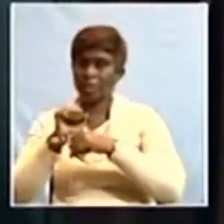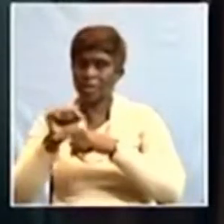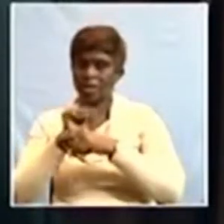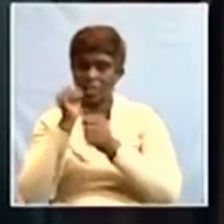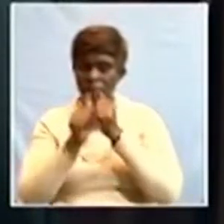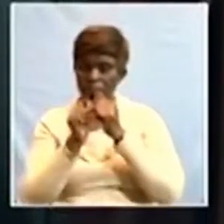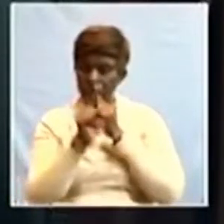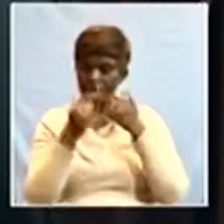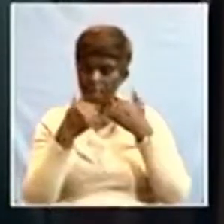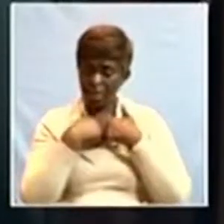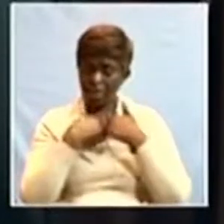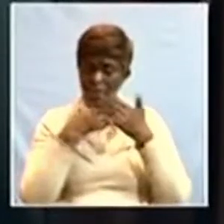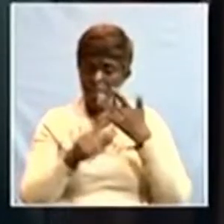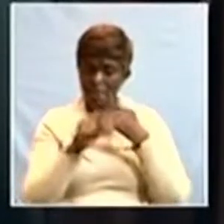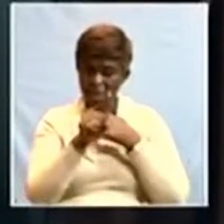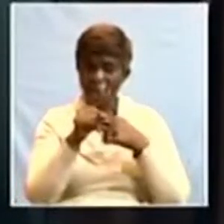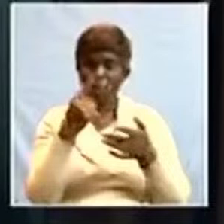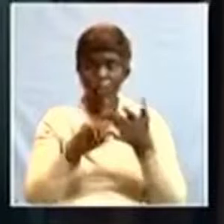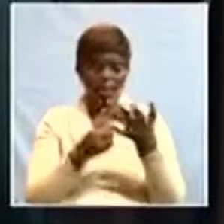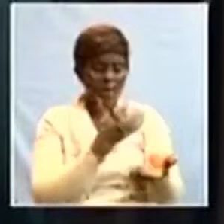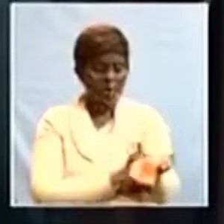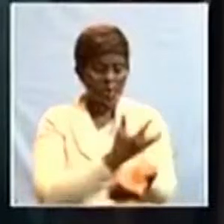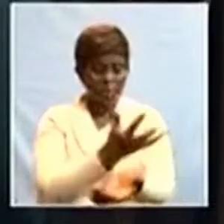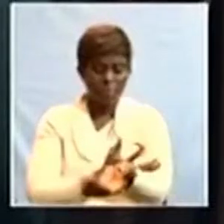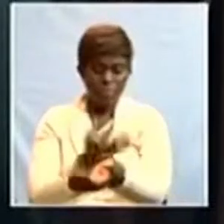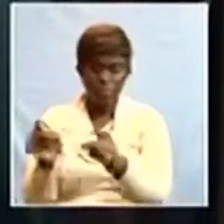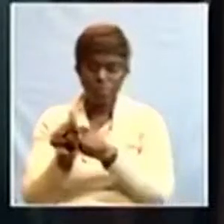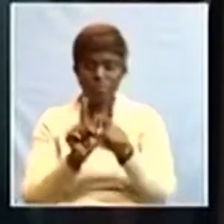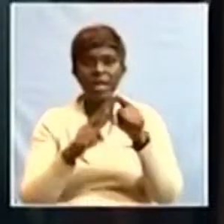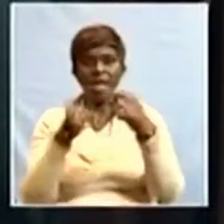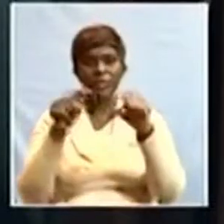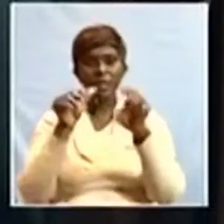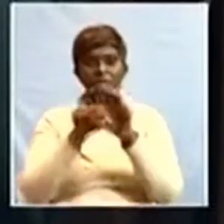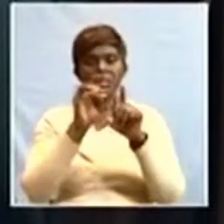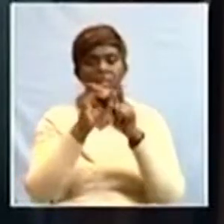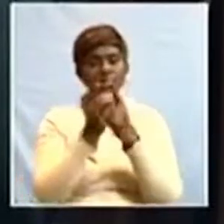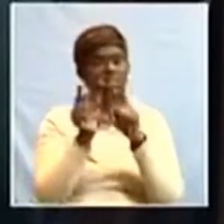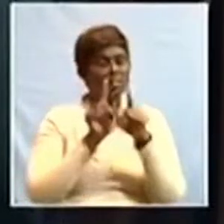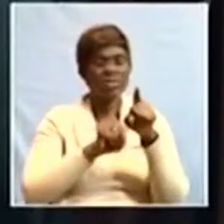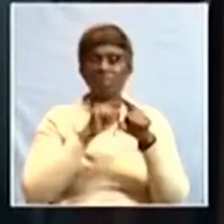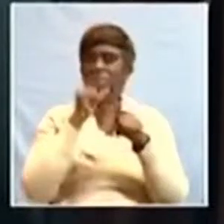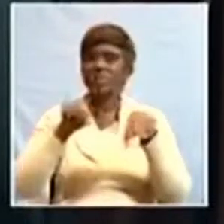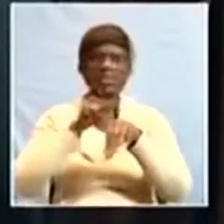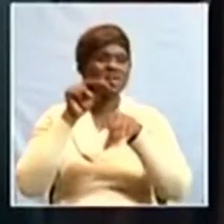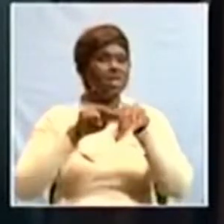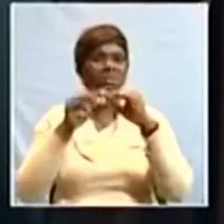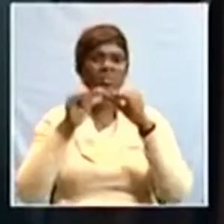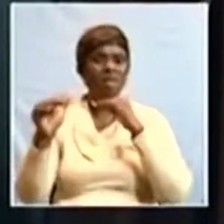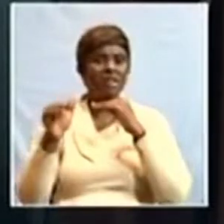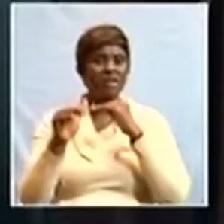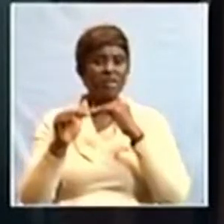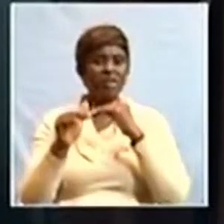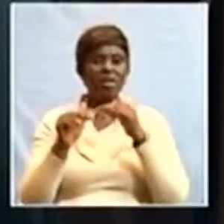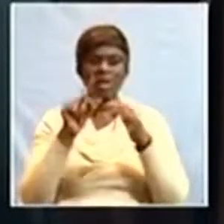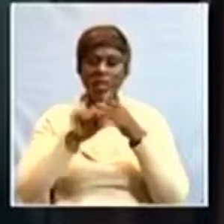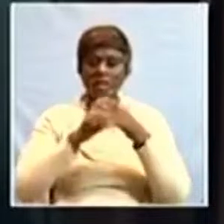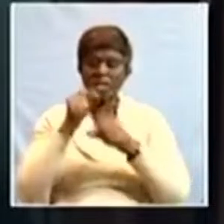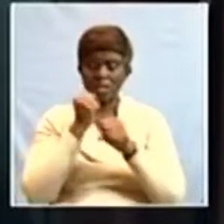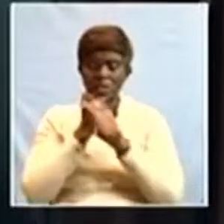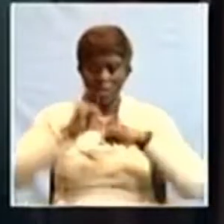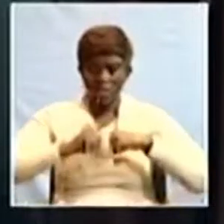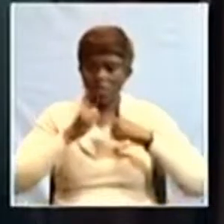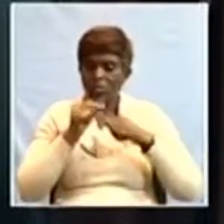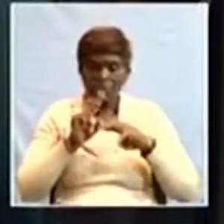because this is decentralized. It's happening in the districts, not at national level. So that next year we don't